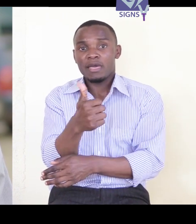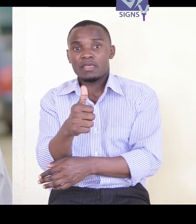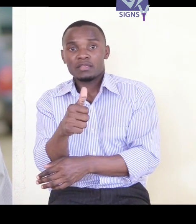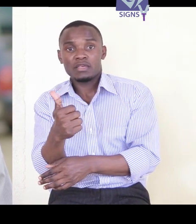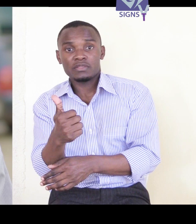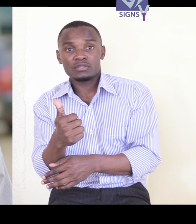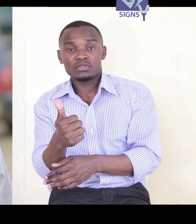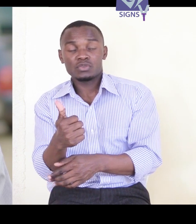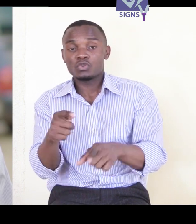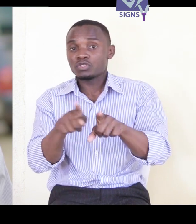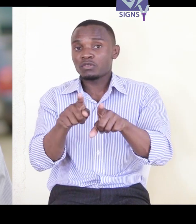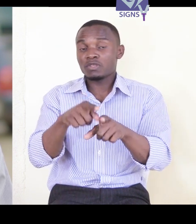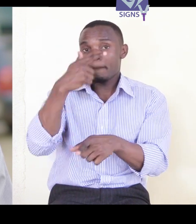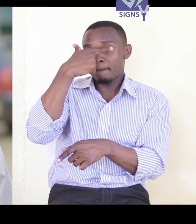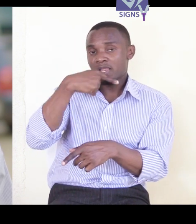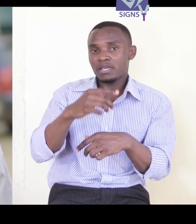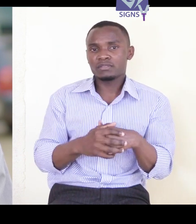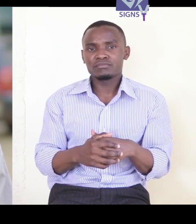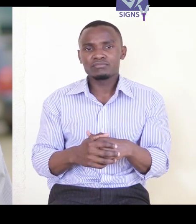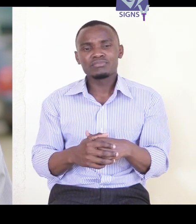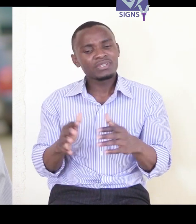your colleagues who are visually impaired like yourself.